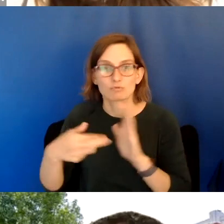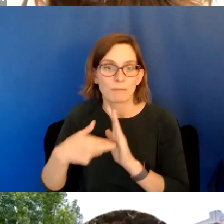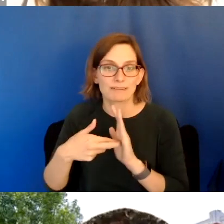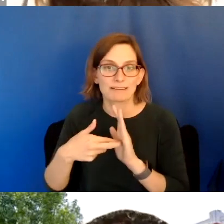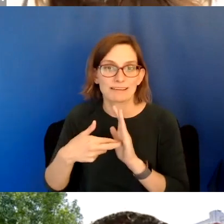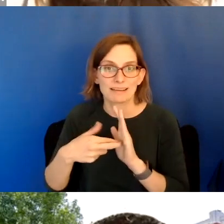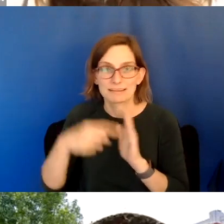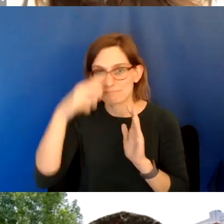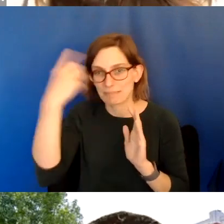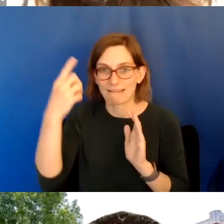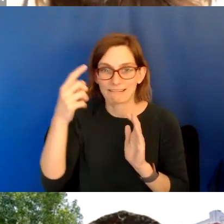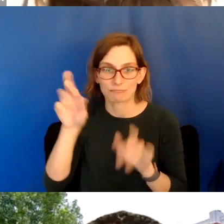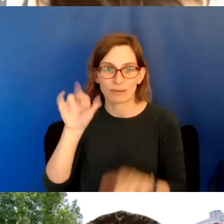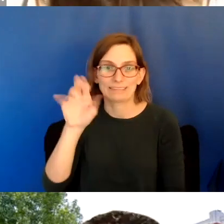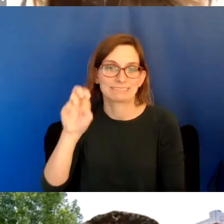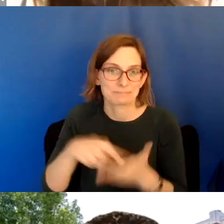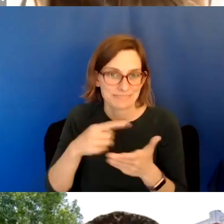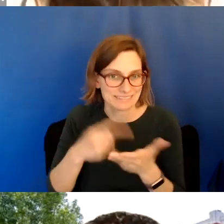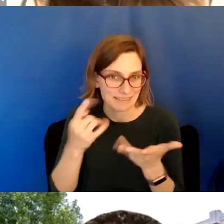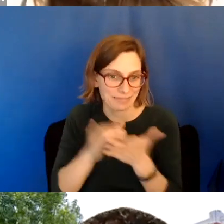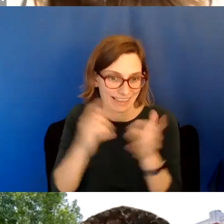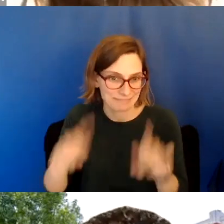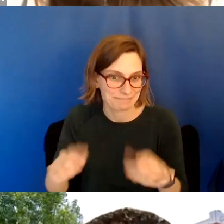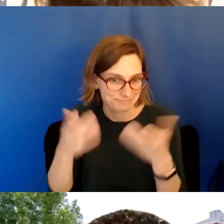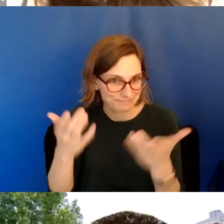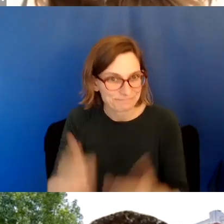the Black race? Sometimes that happens.